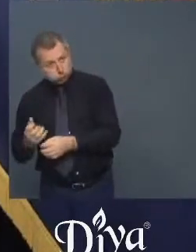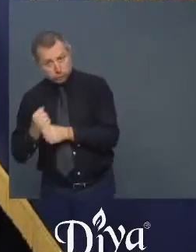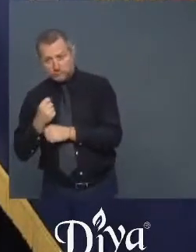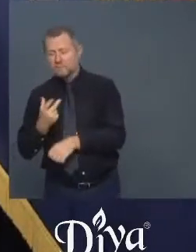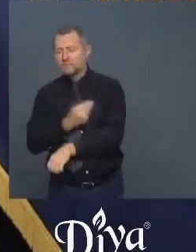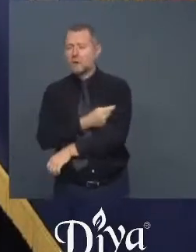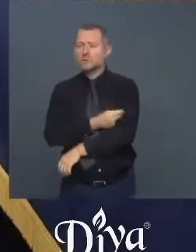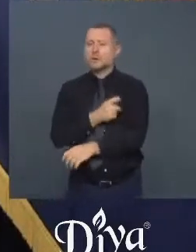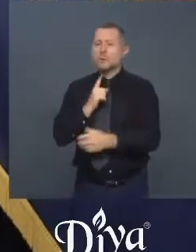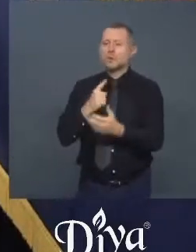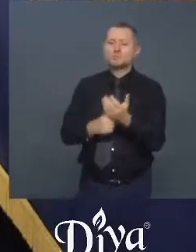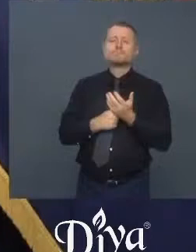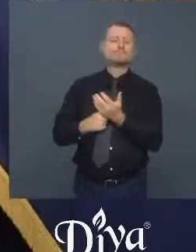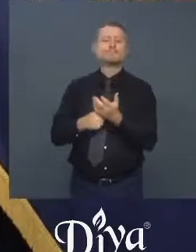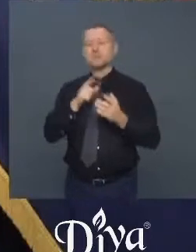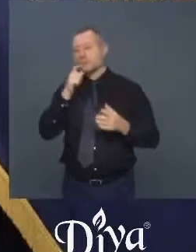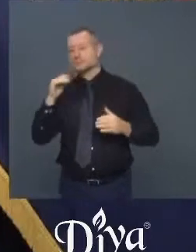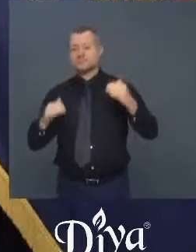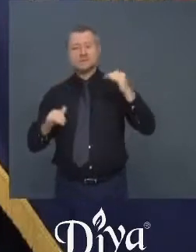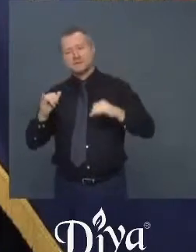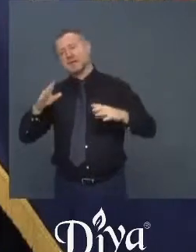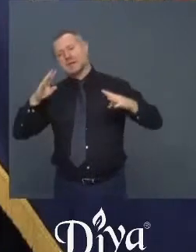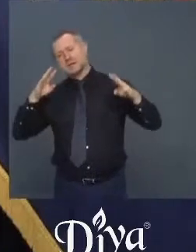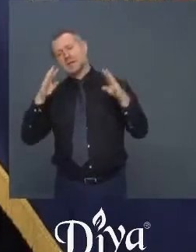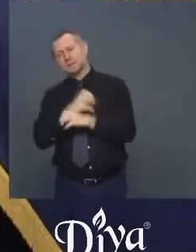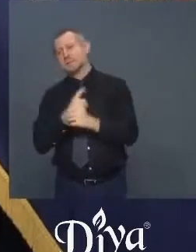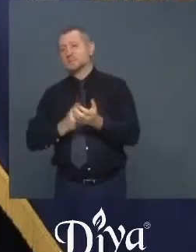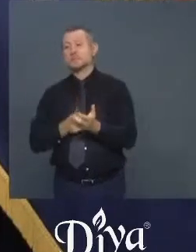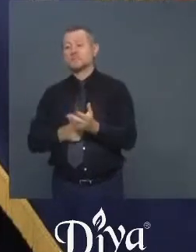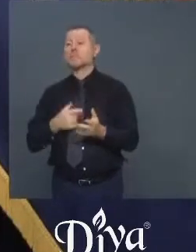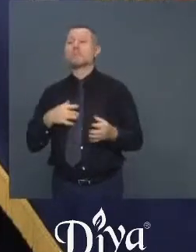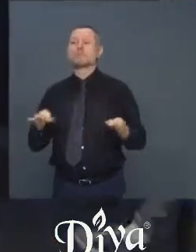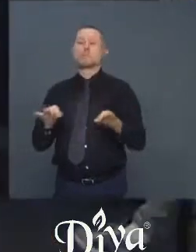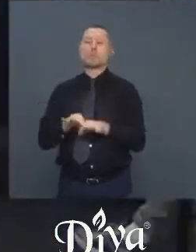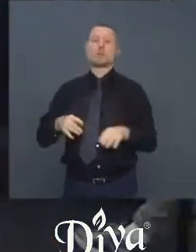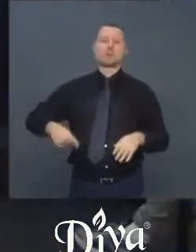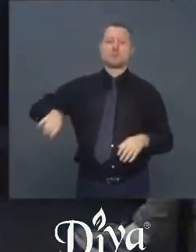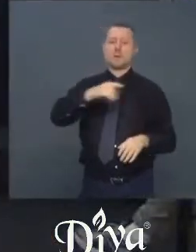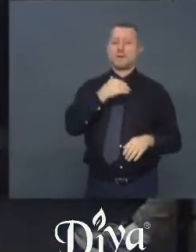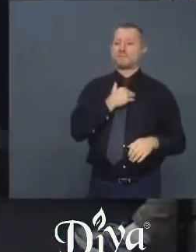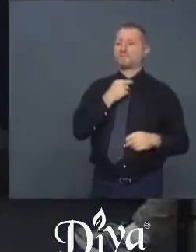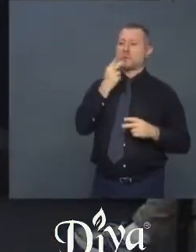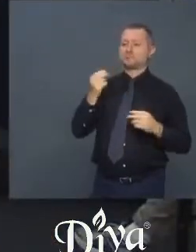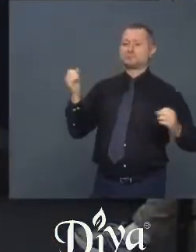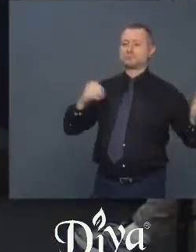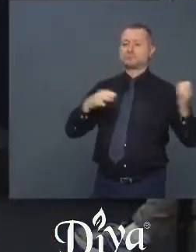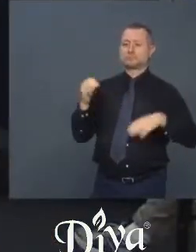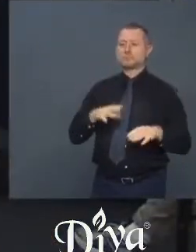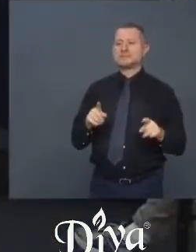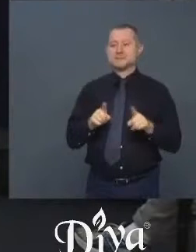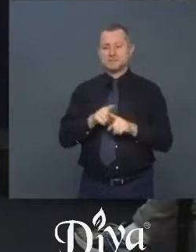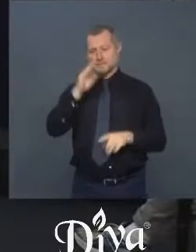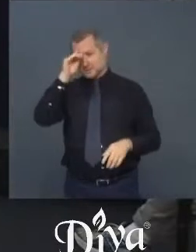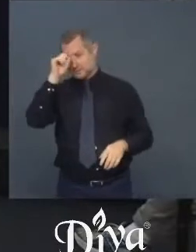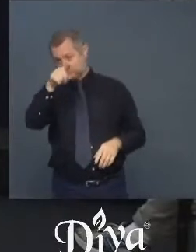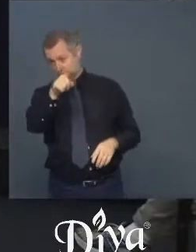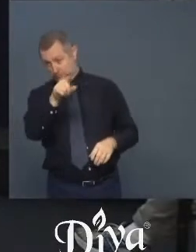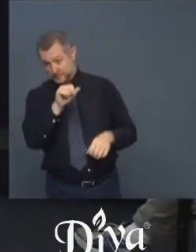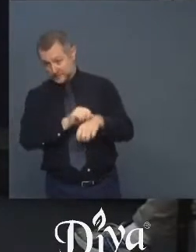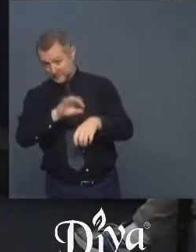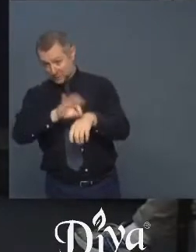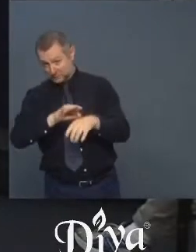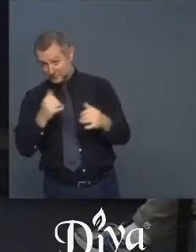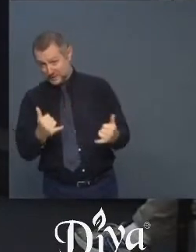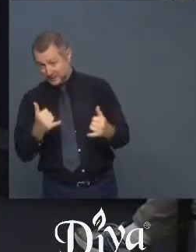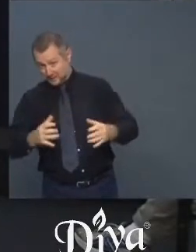complicated discussion, and I want to make sure everybody has a voice. And just lastly, are these task force meeting now? Are there any deadlines, or will they